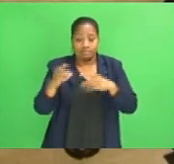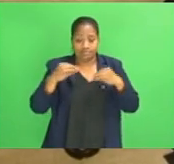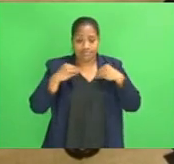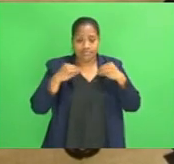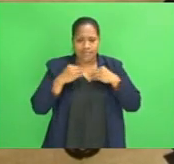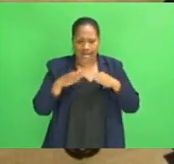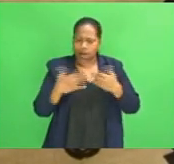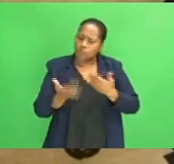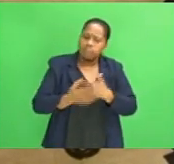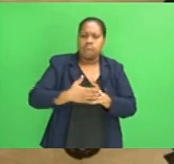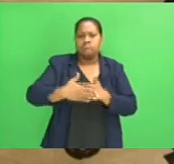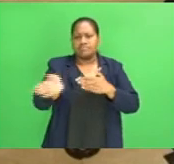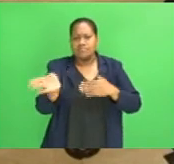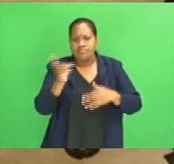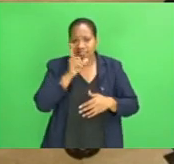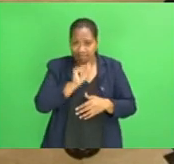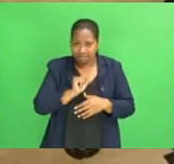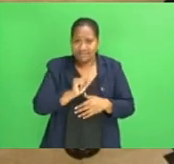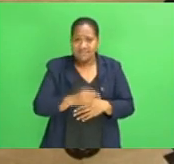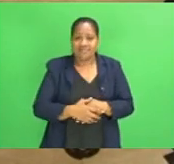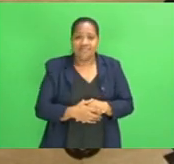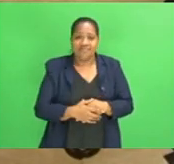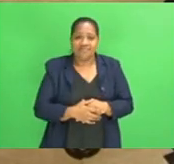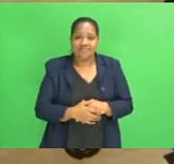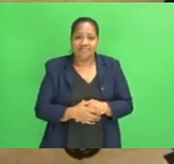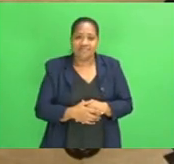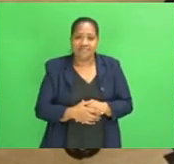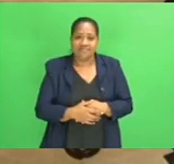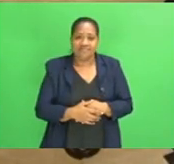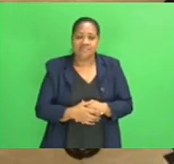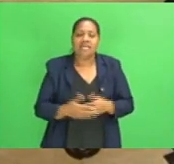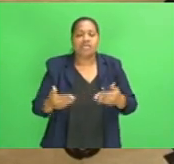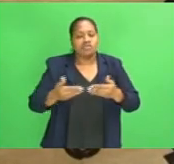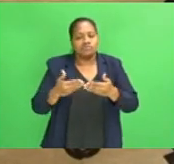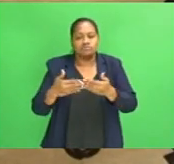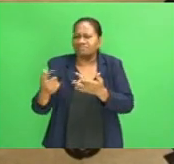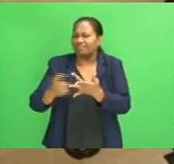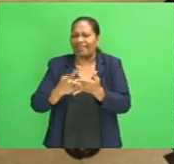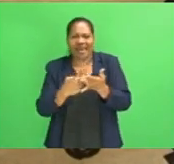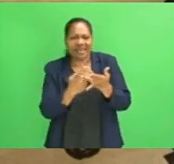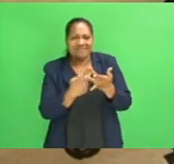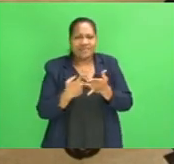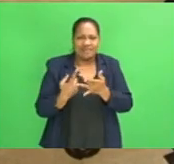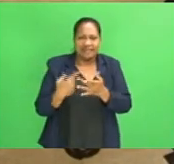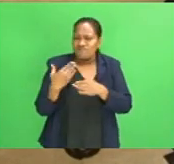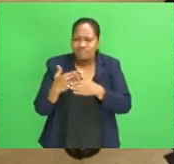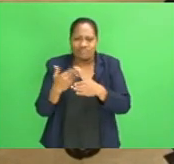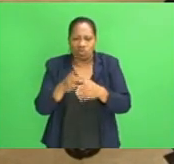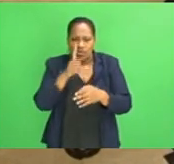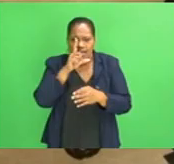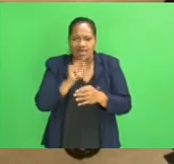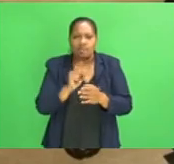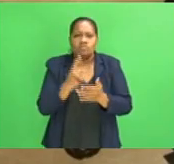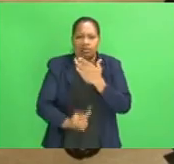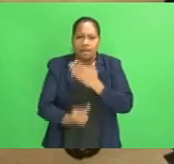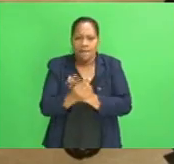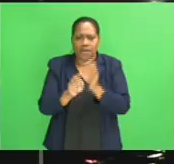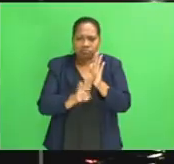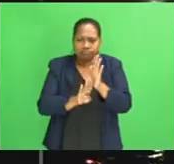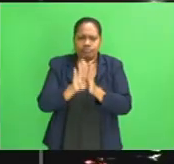reopen, and we introduced a range of other initiatives to recover the Fijian economy over the long